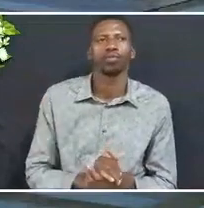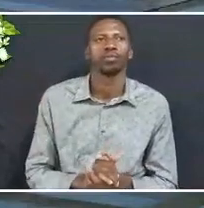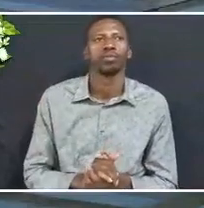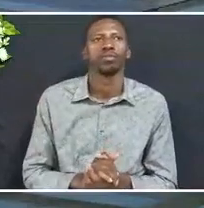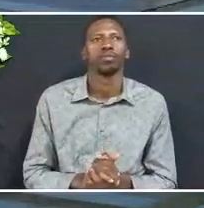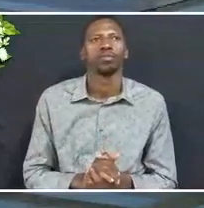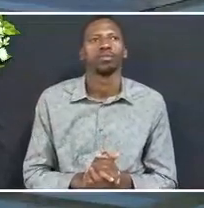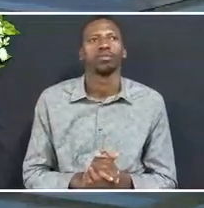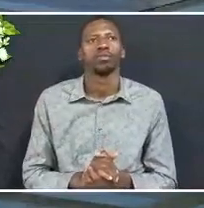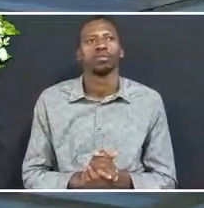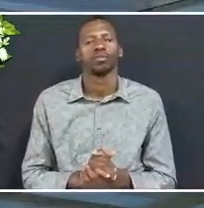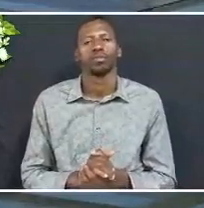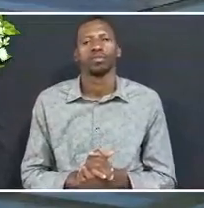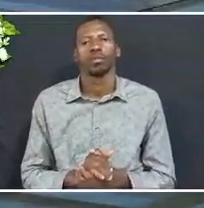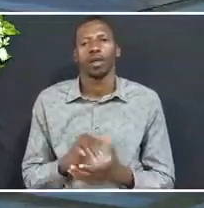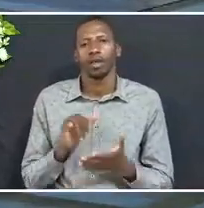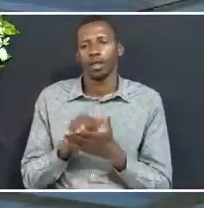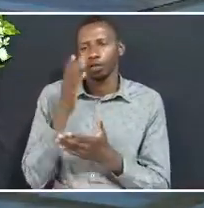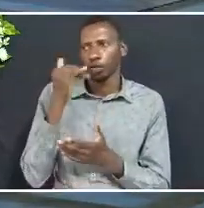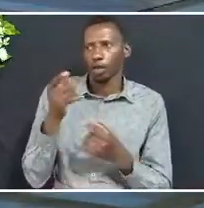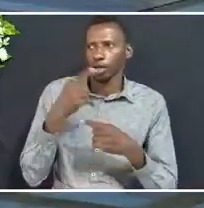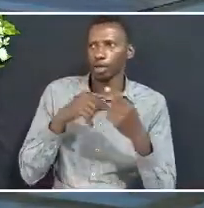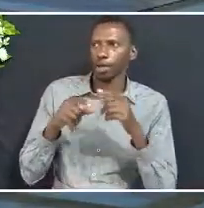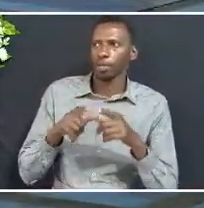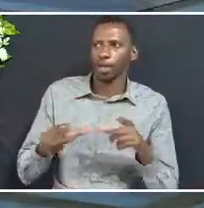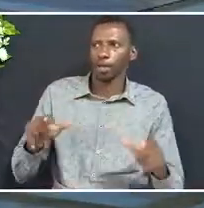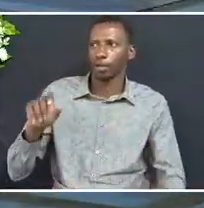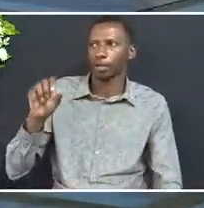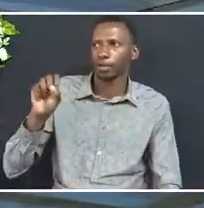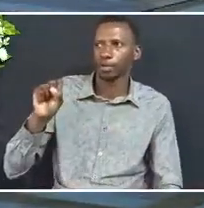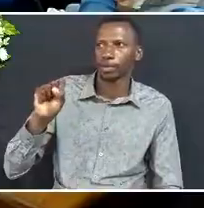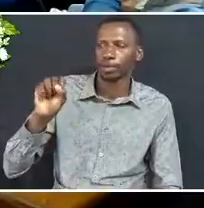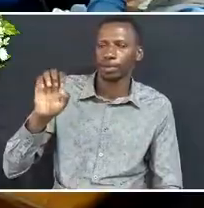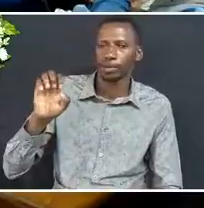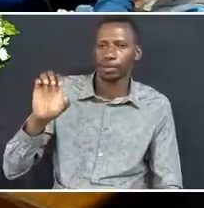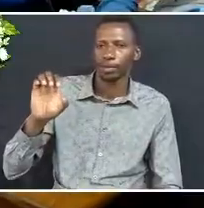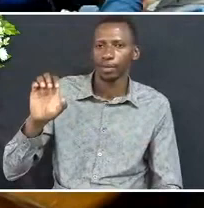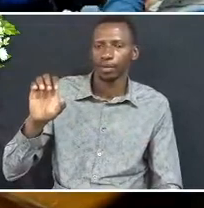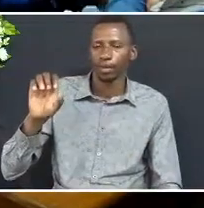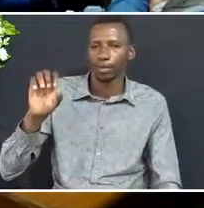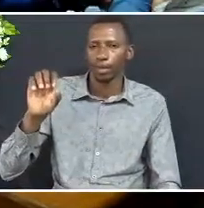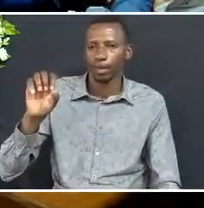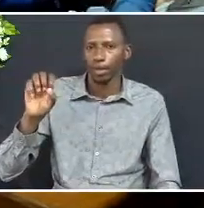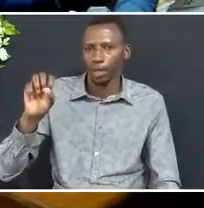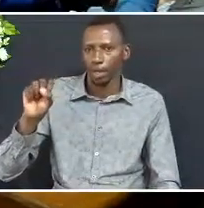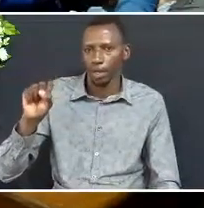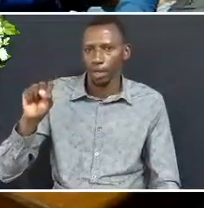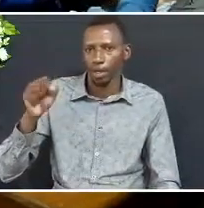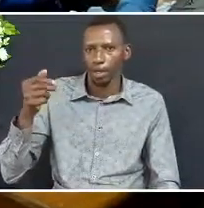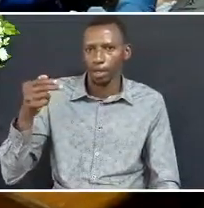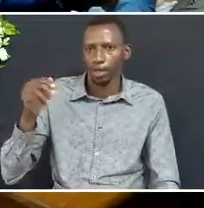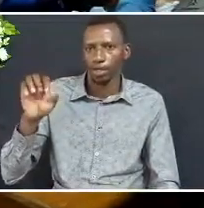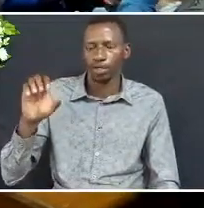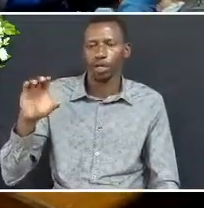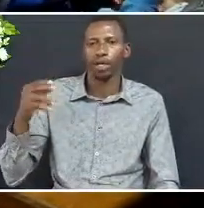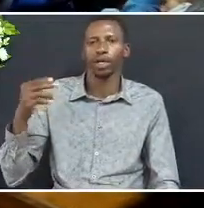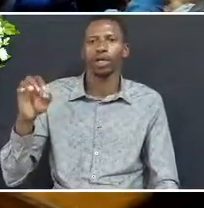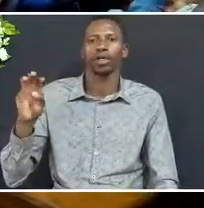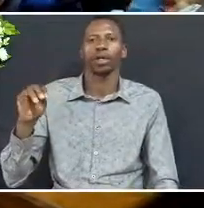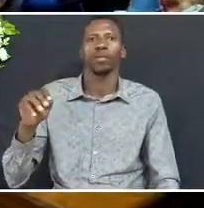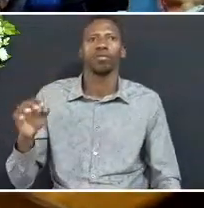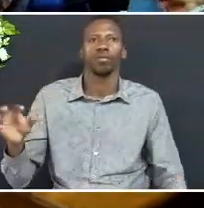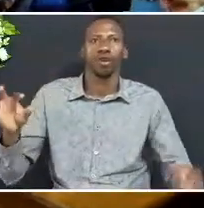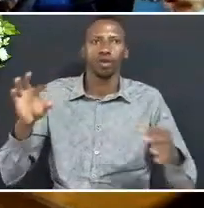why he came to the land of Shechem, so that he can bridge the gap between the Samaritans and the people from